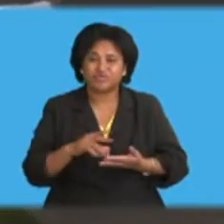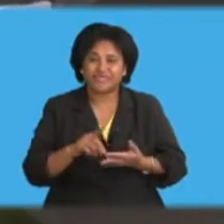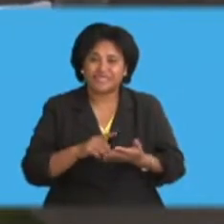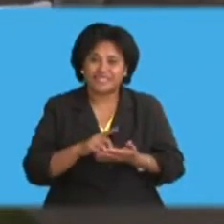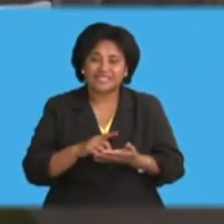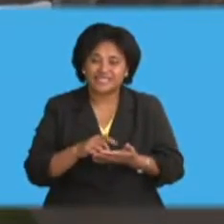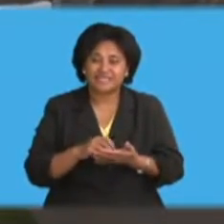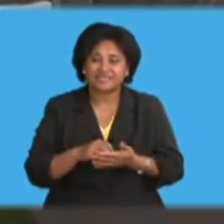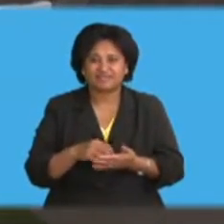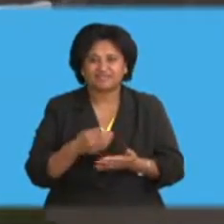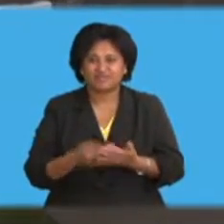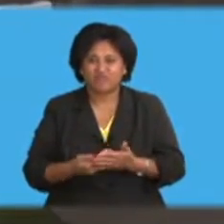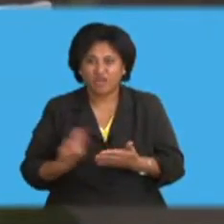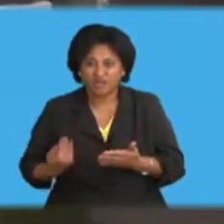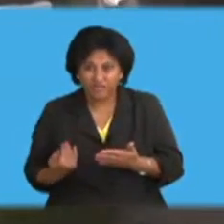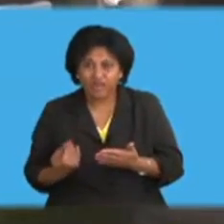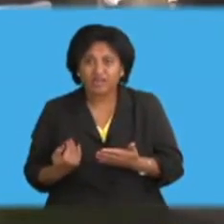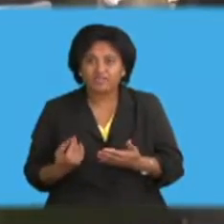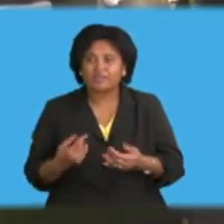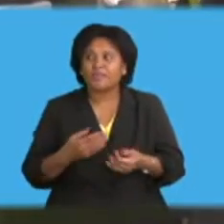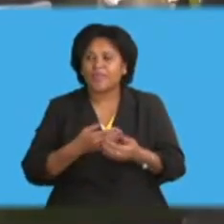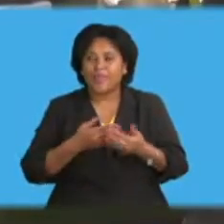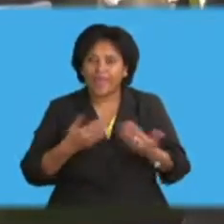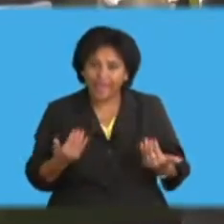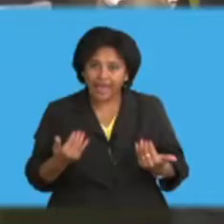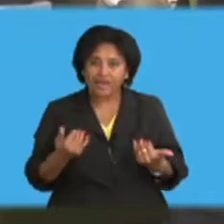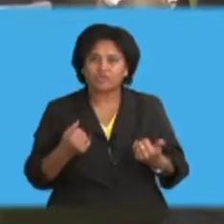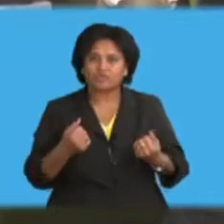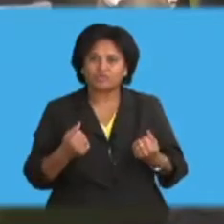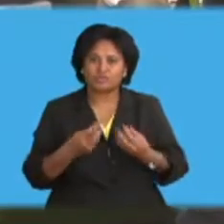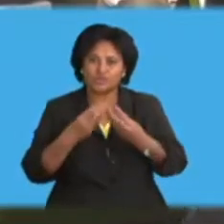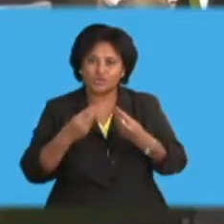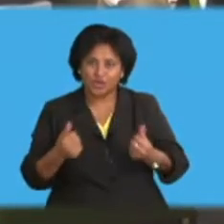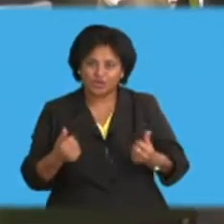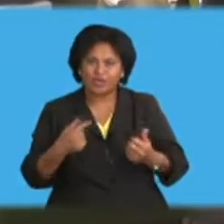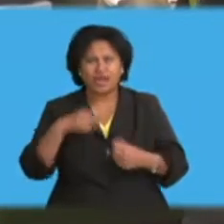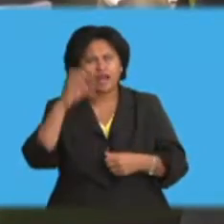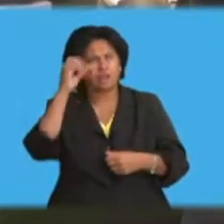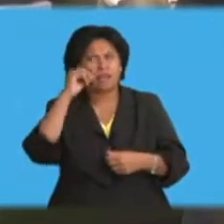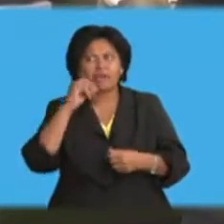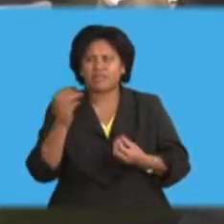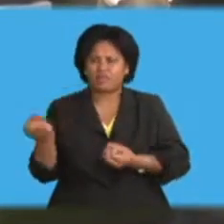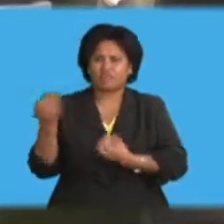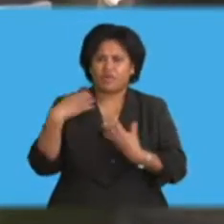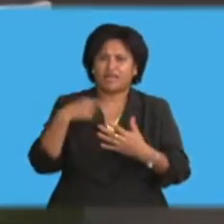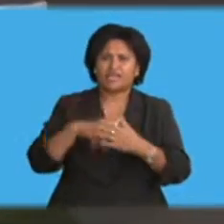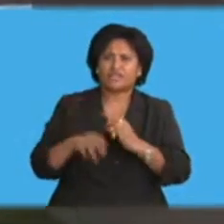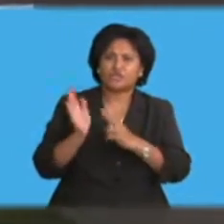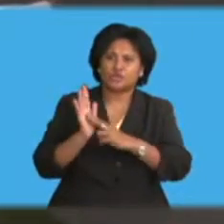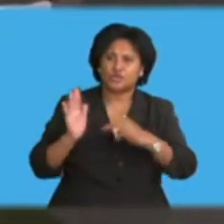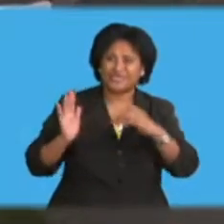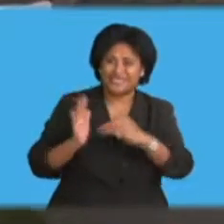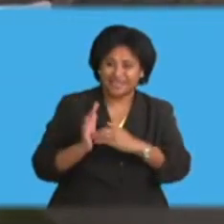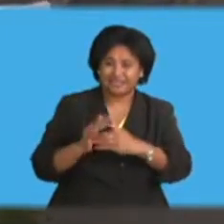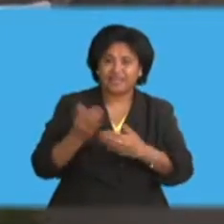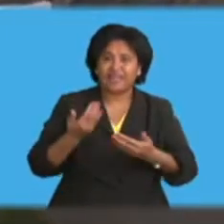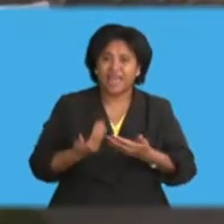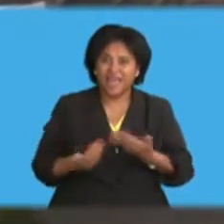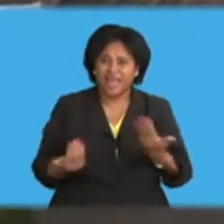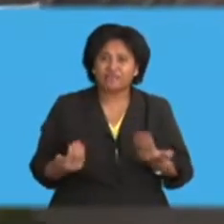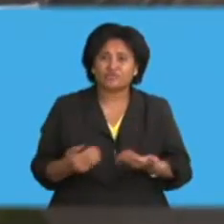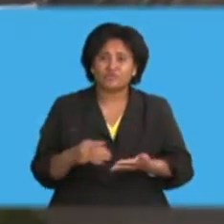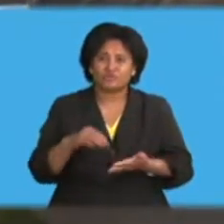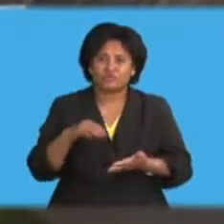other possible hosts. I remember that when I was briefed in New Zealand on the eradication